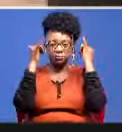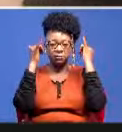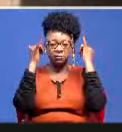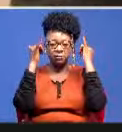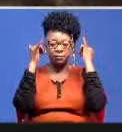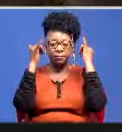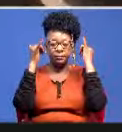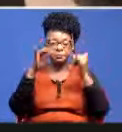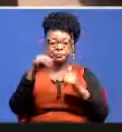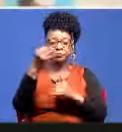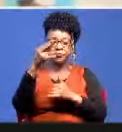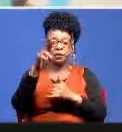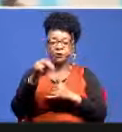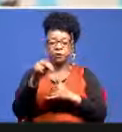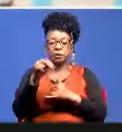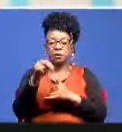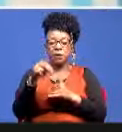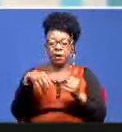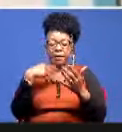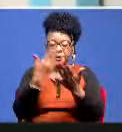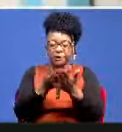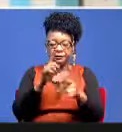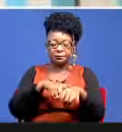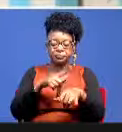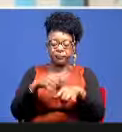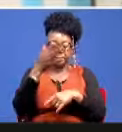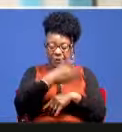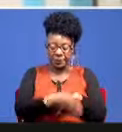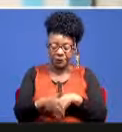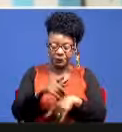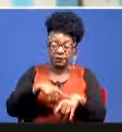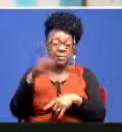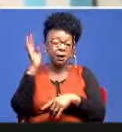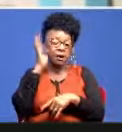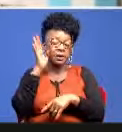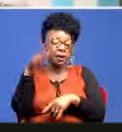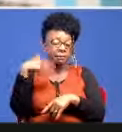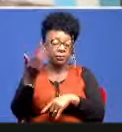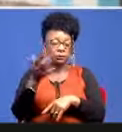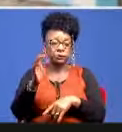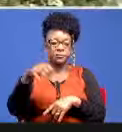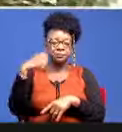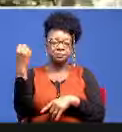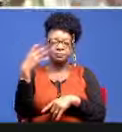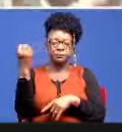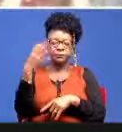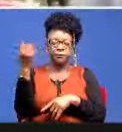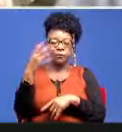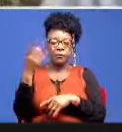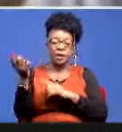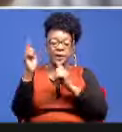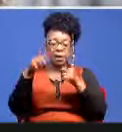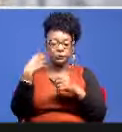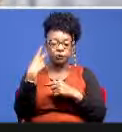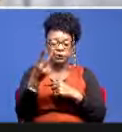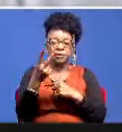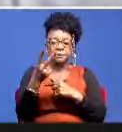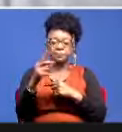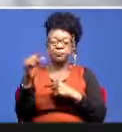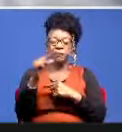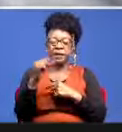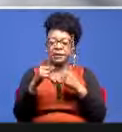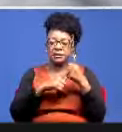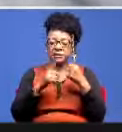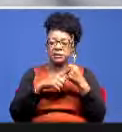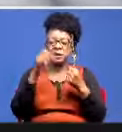John Moraithi arrived here at midnight after he heard the fire brigade siren. He had come to look after his grade 6 grandson,